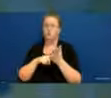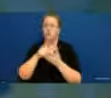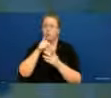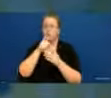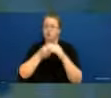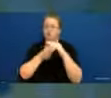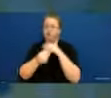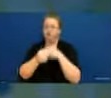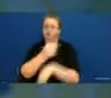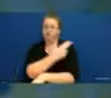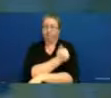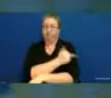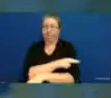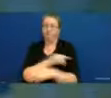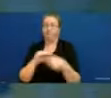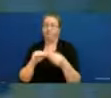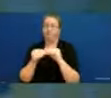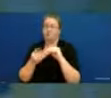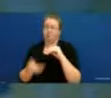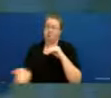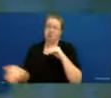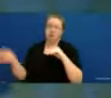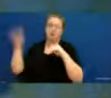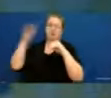people in ICU in the last 2 weeks.